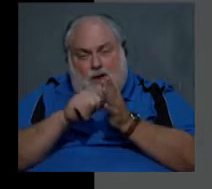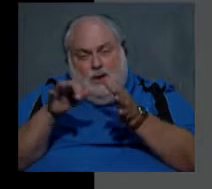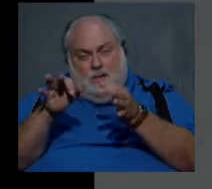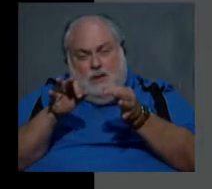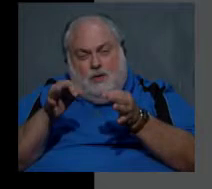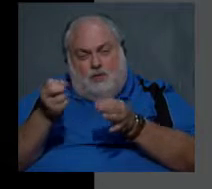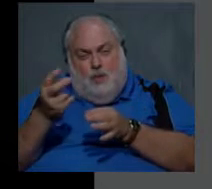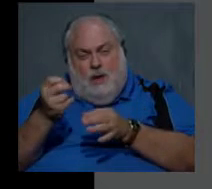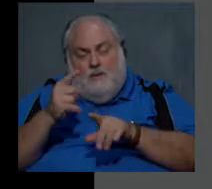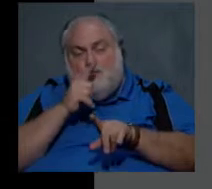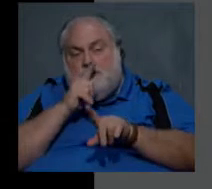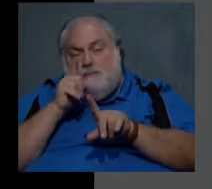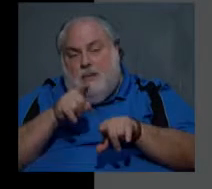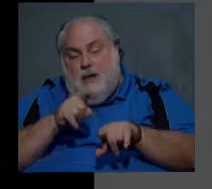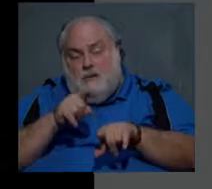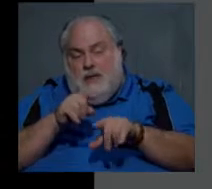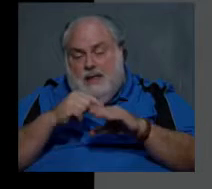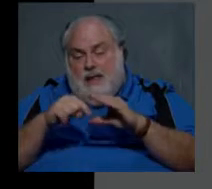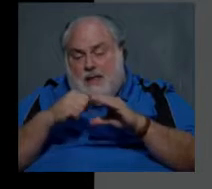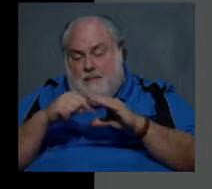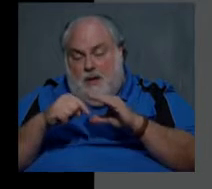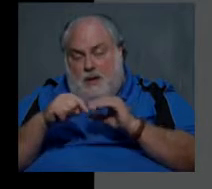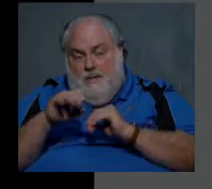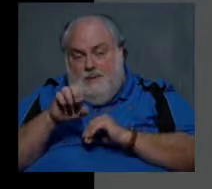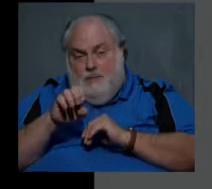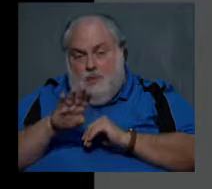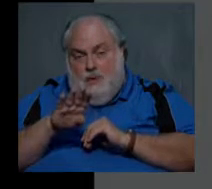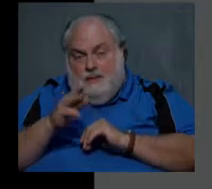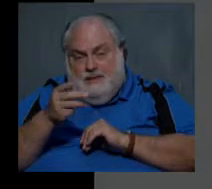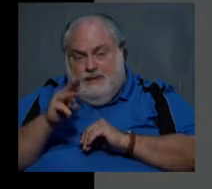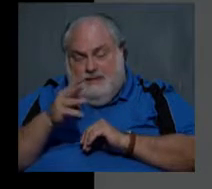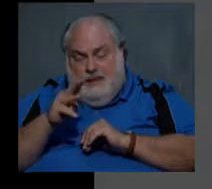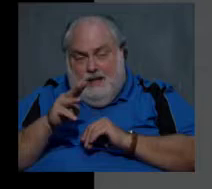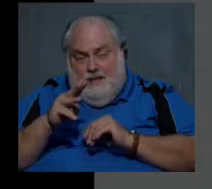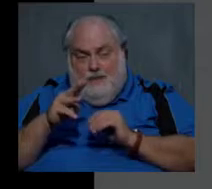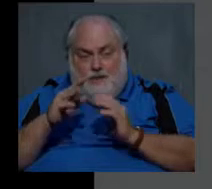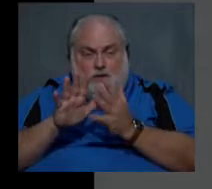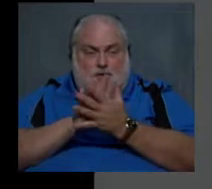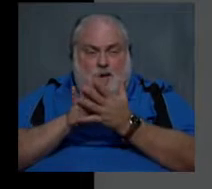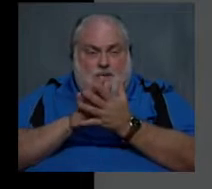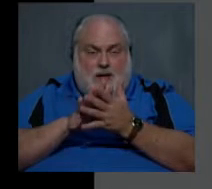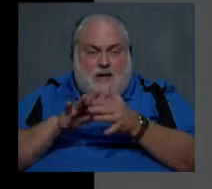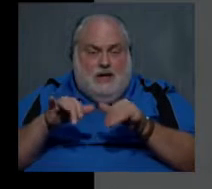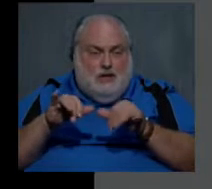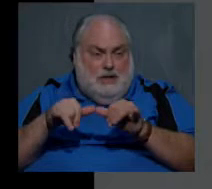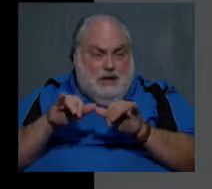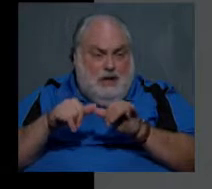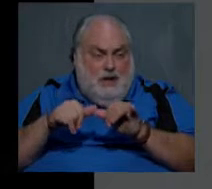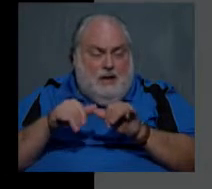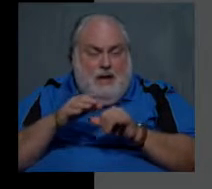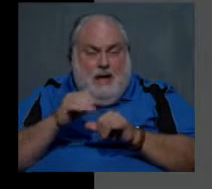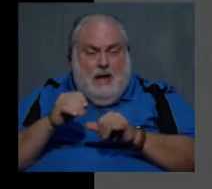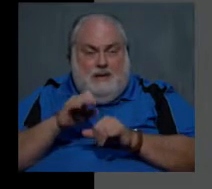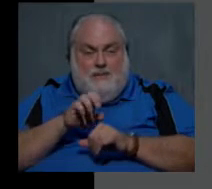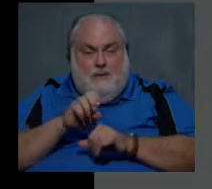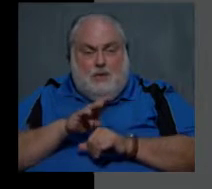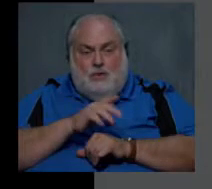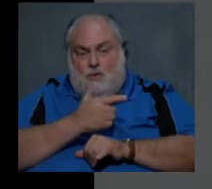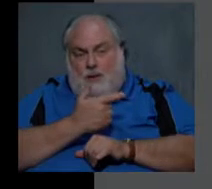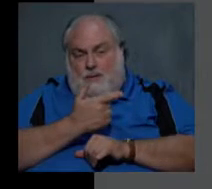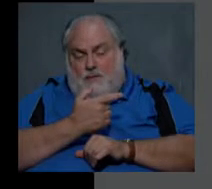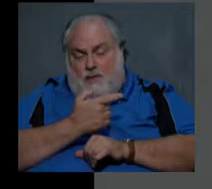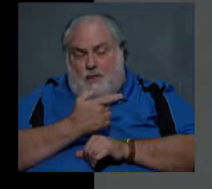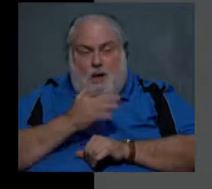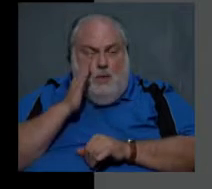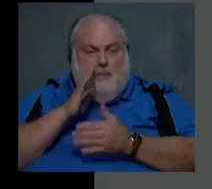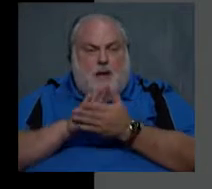12 responses to an email dated February 16, 2018 from Traffic Engineering. The applicant's letter is dated February 21, 2018